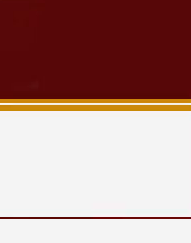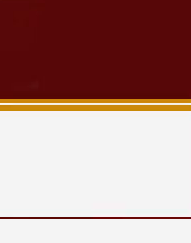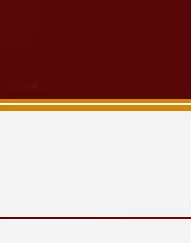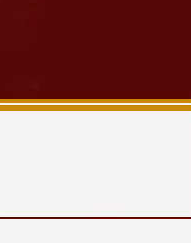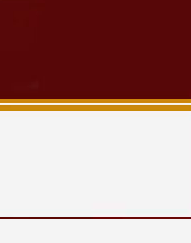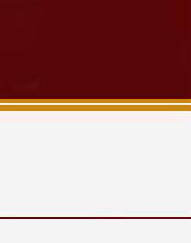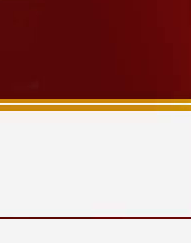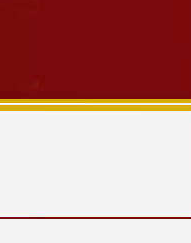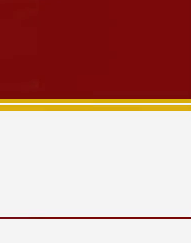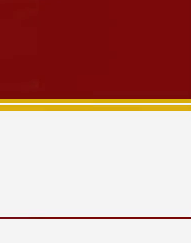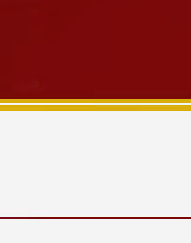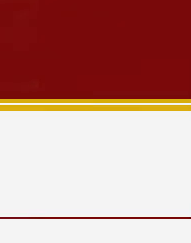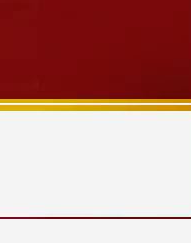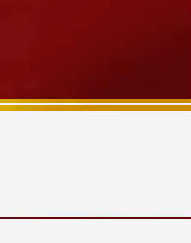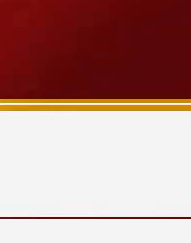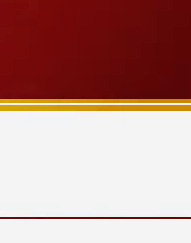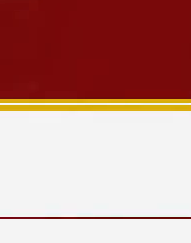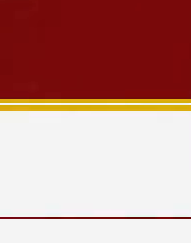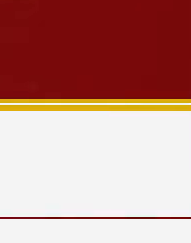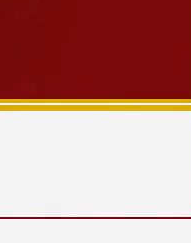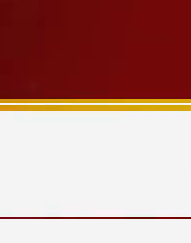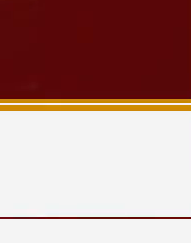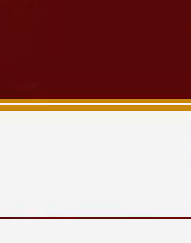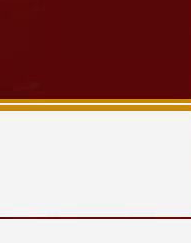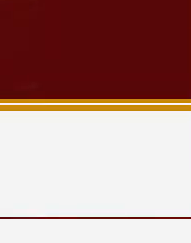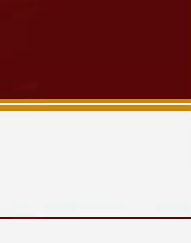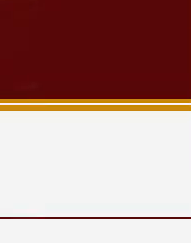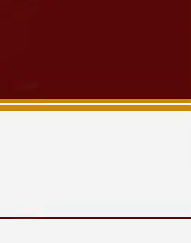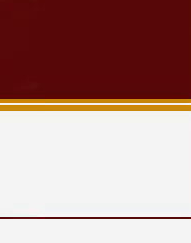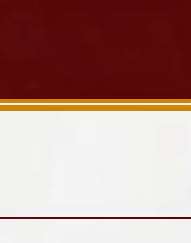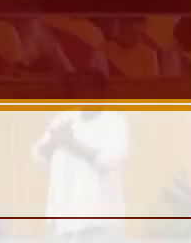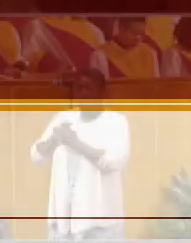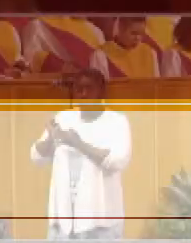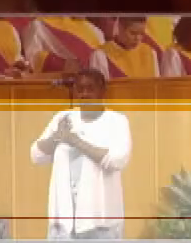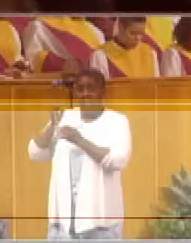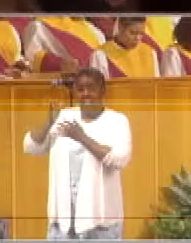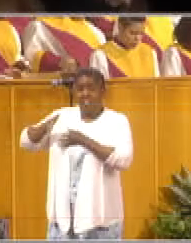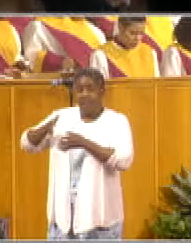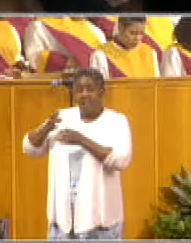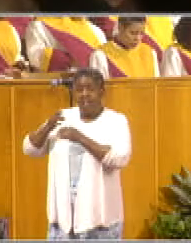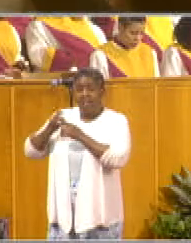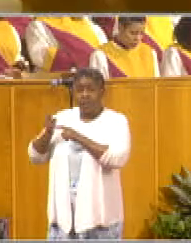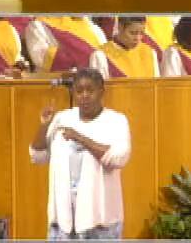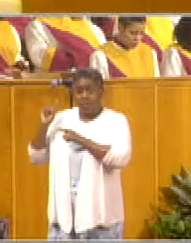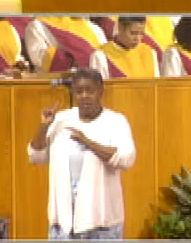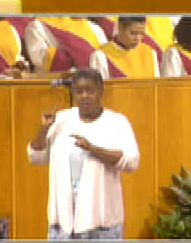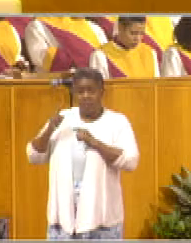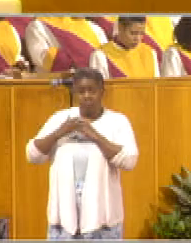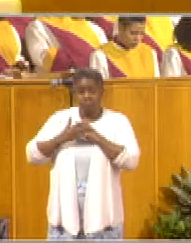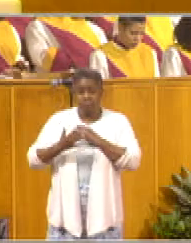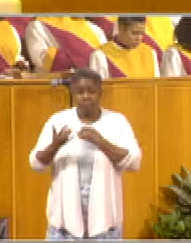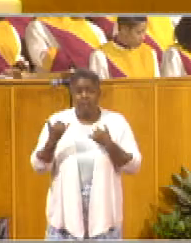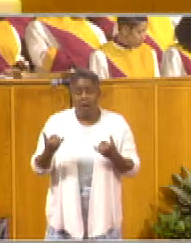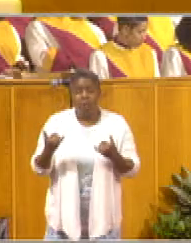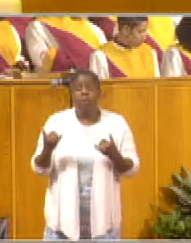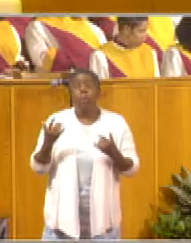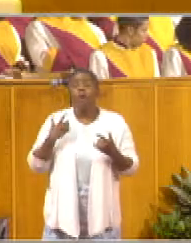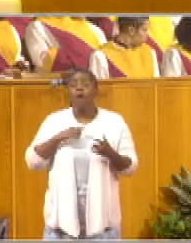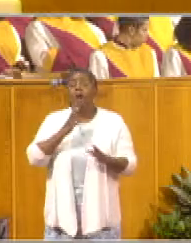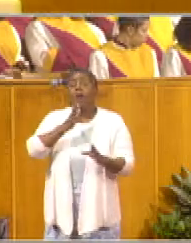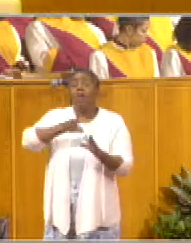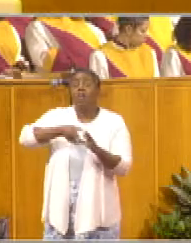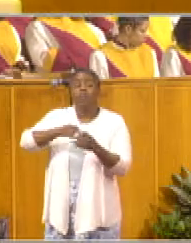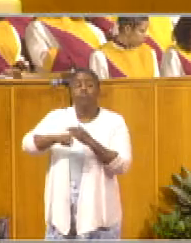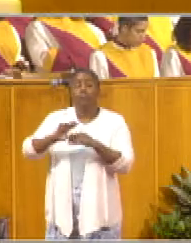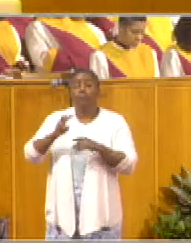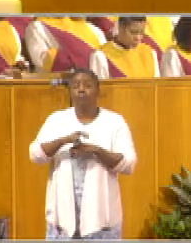This morning we want to pick up where the Holy Spirit dropped us off last weekend. I'm going to invite you once again to journey with me into